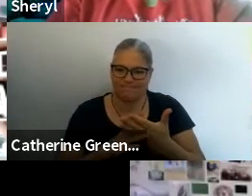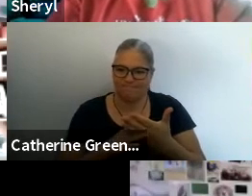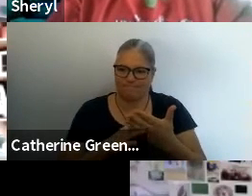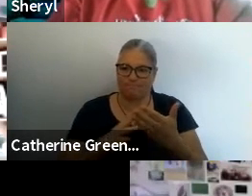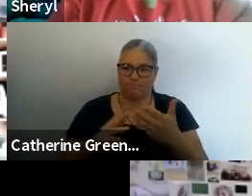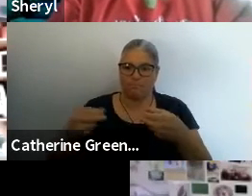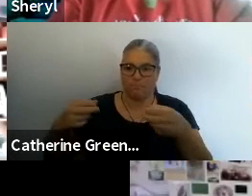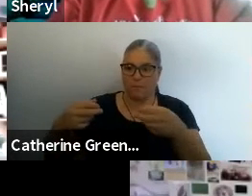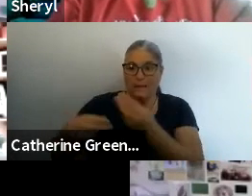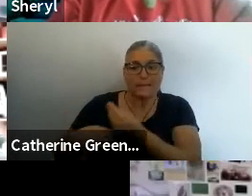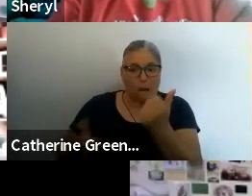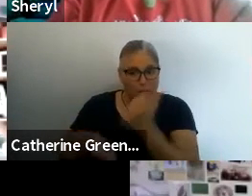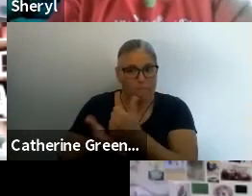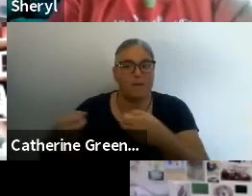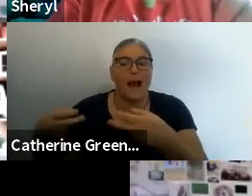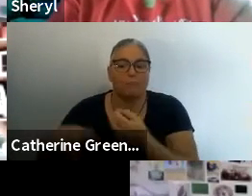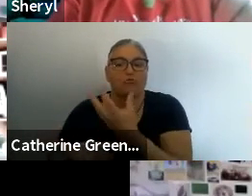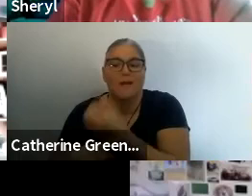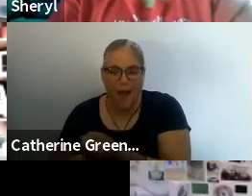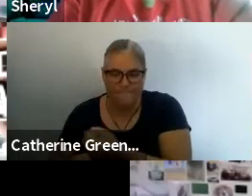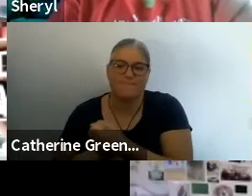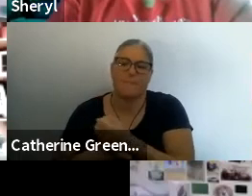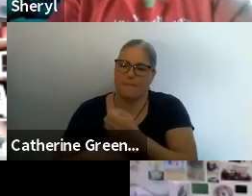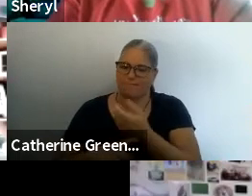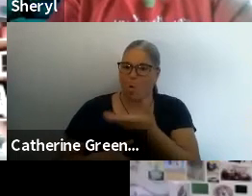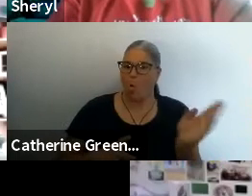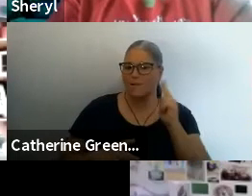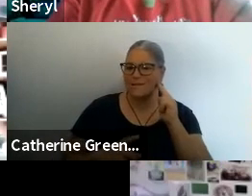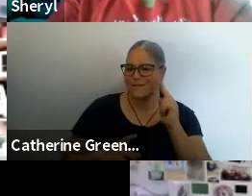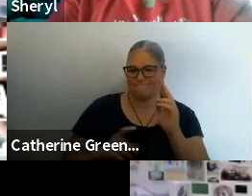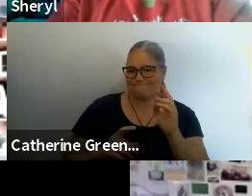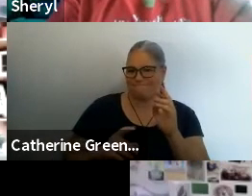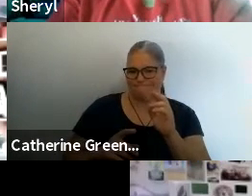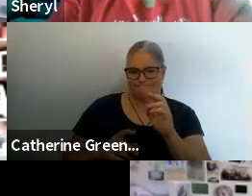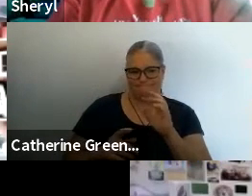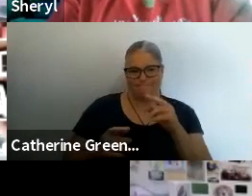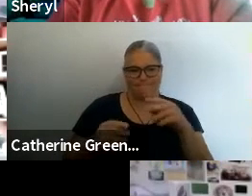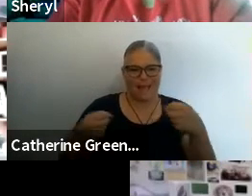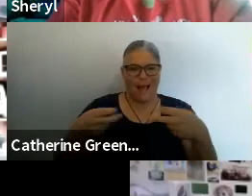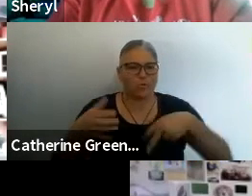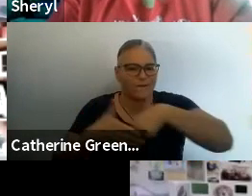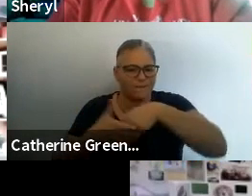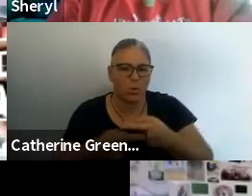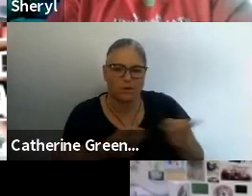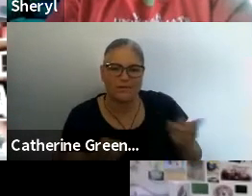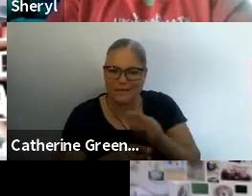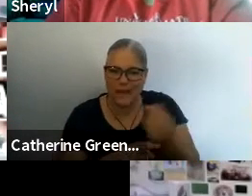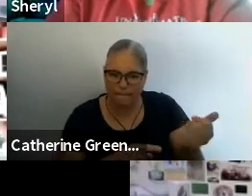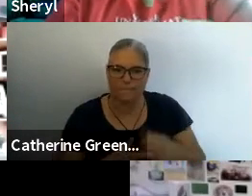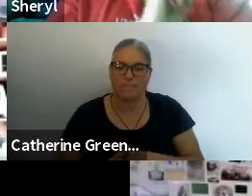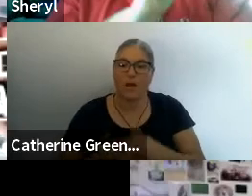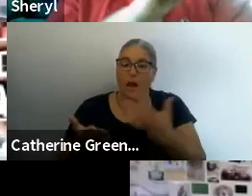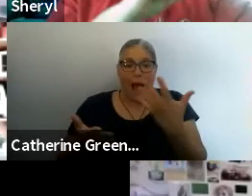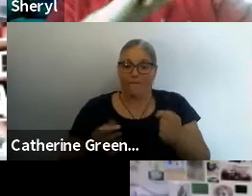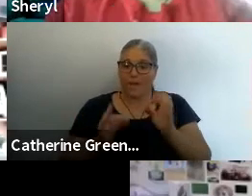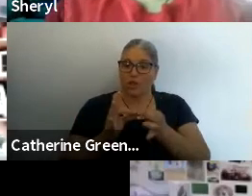where's the access for others? And there are some that have captions, but not all deaf people are able